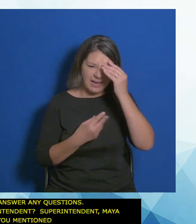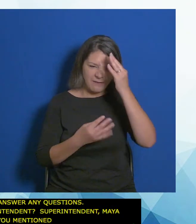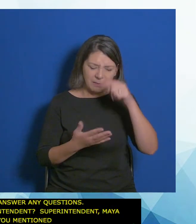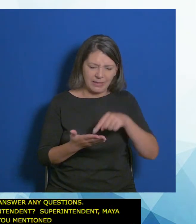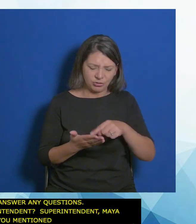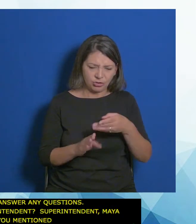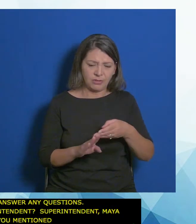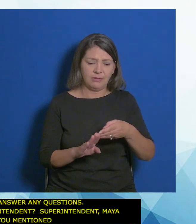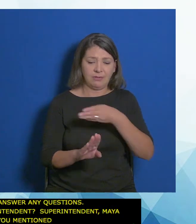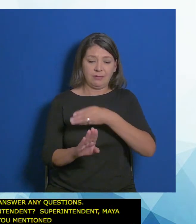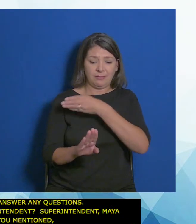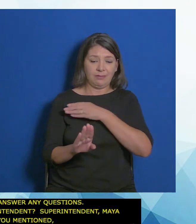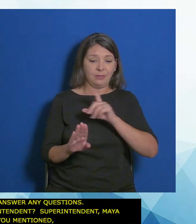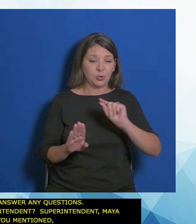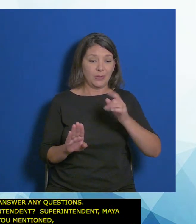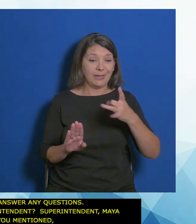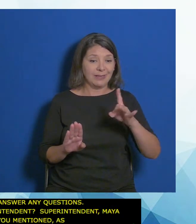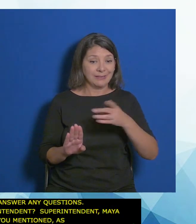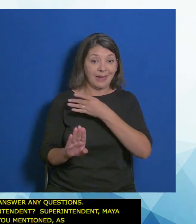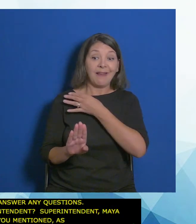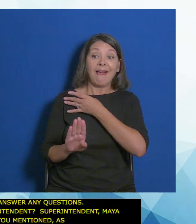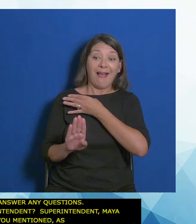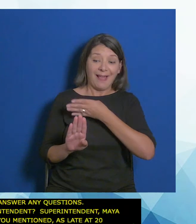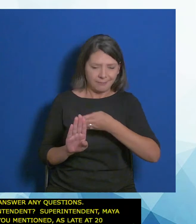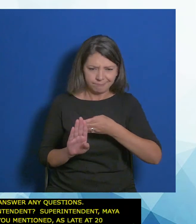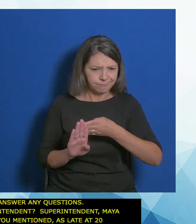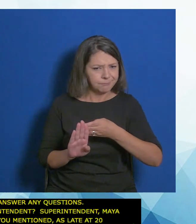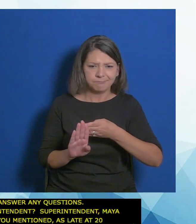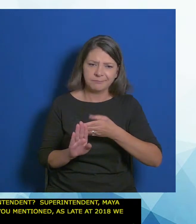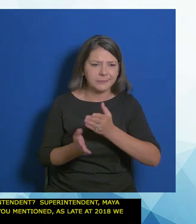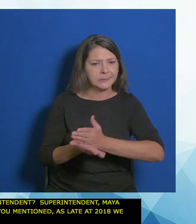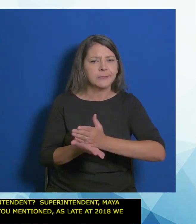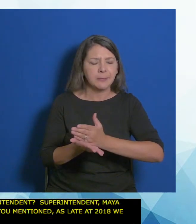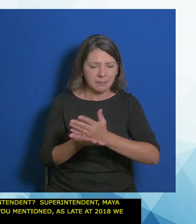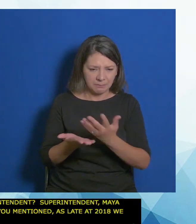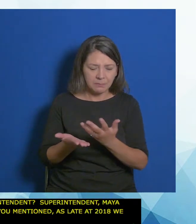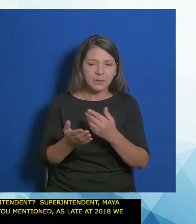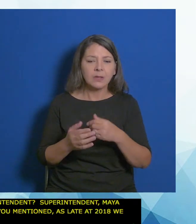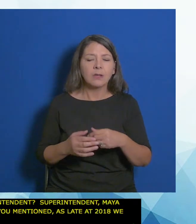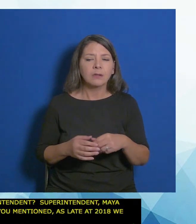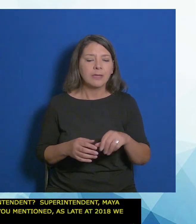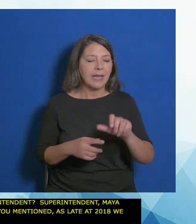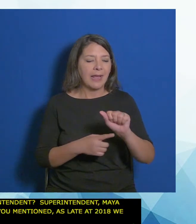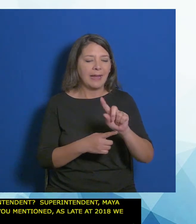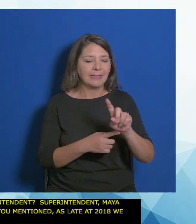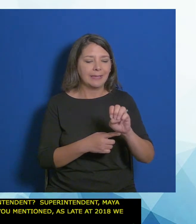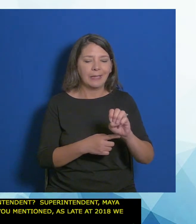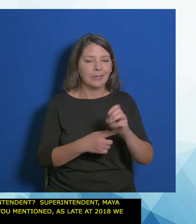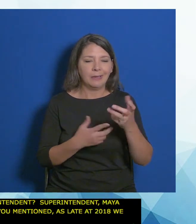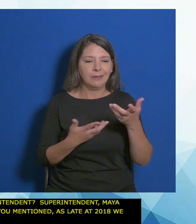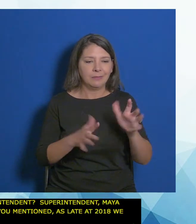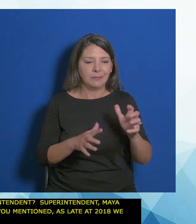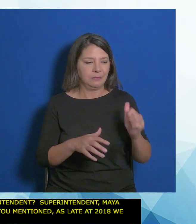2018, we used to get that. We don't anymore because ADE won't give it to us.